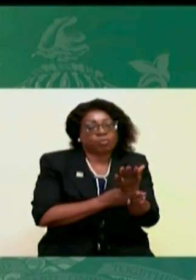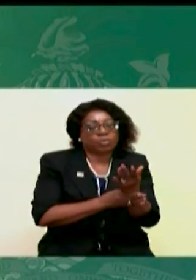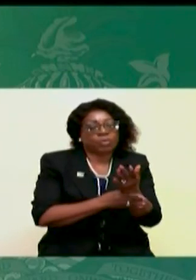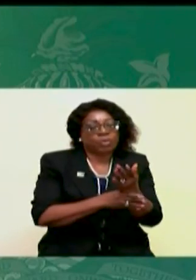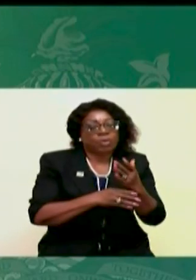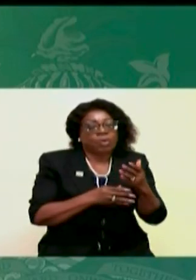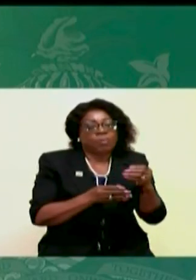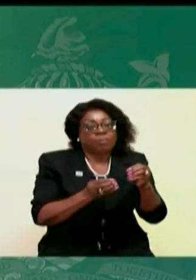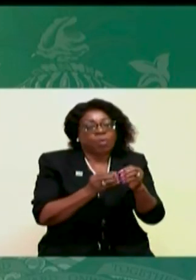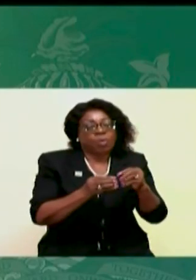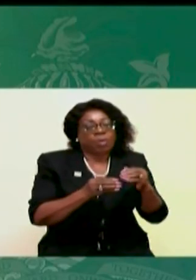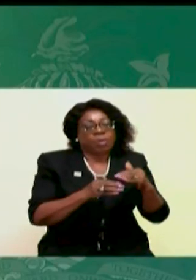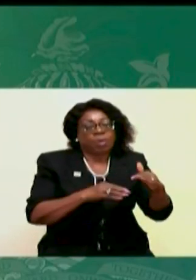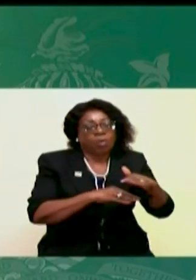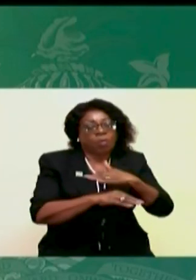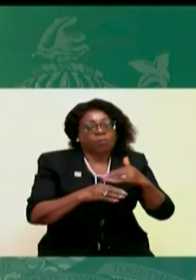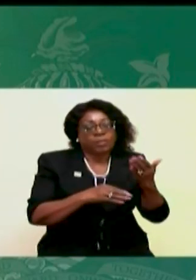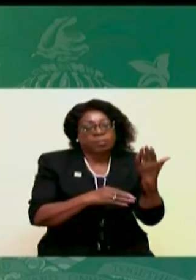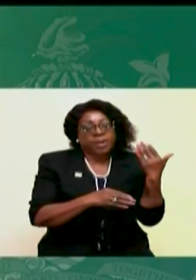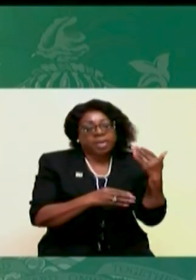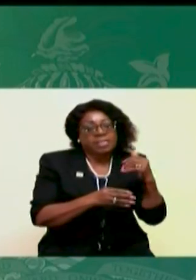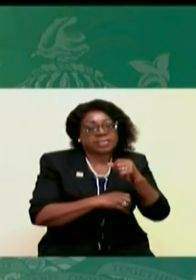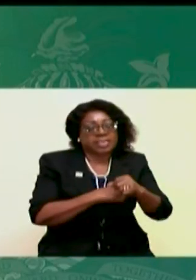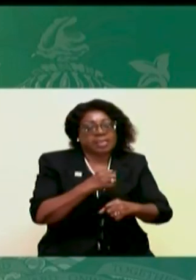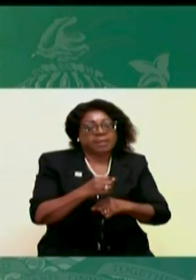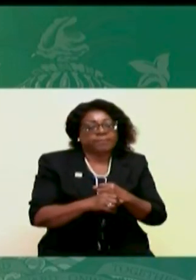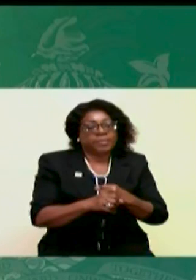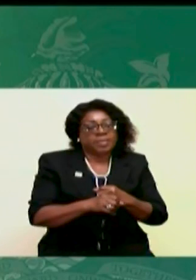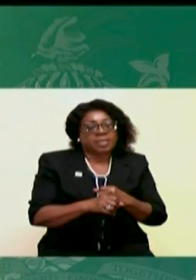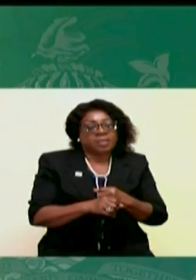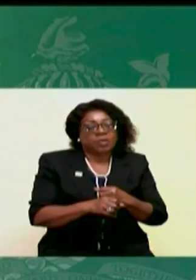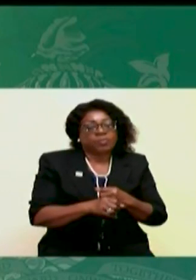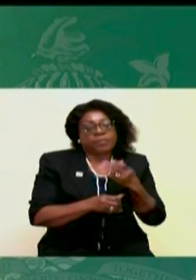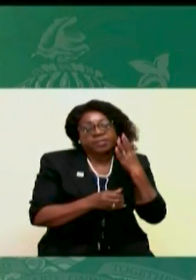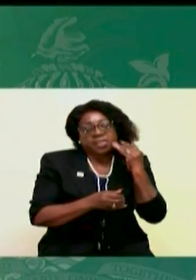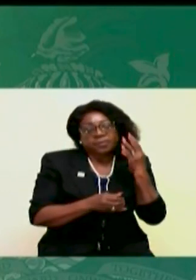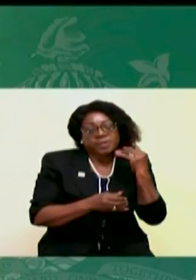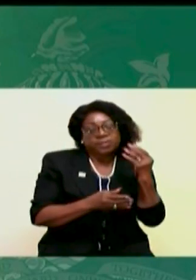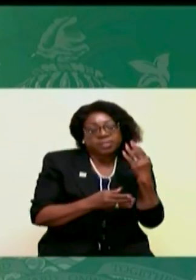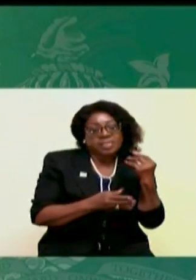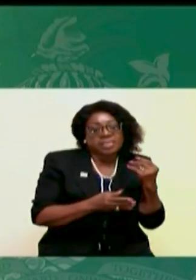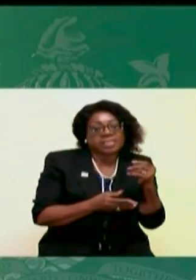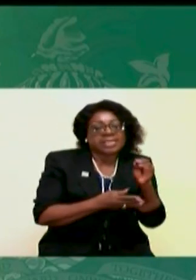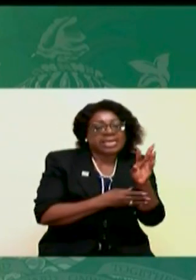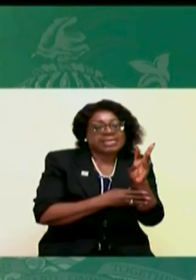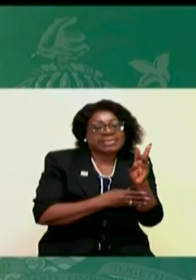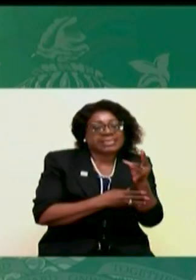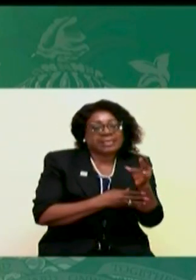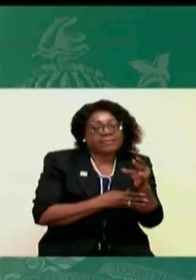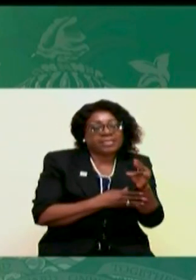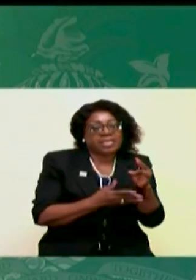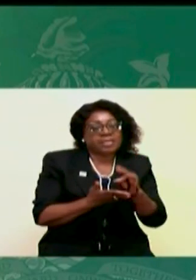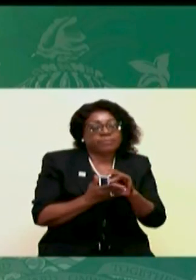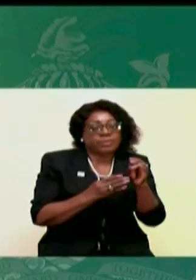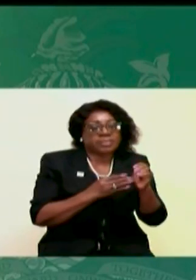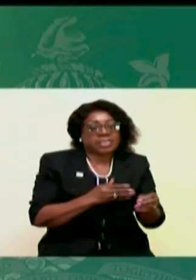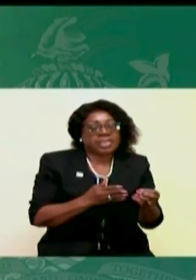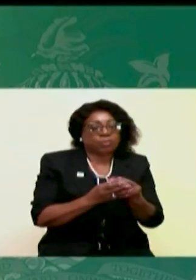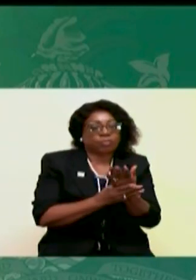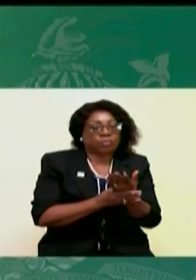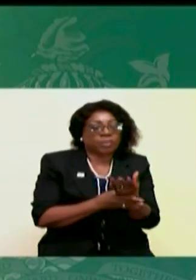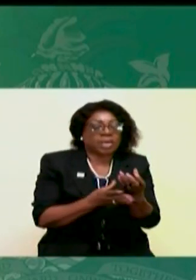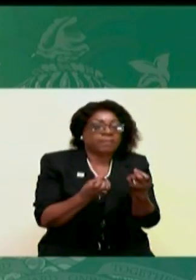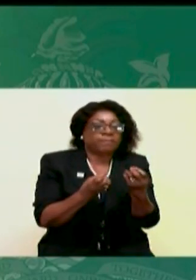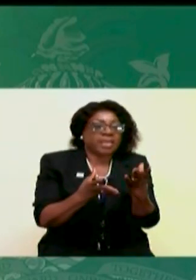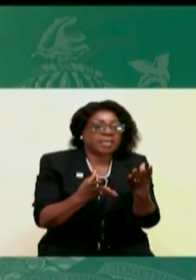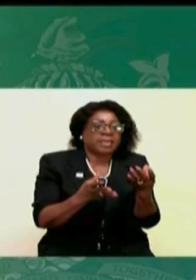previous year. New Providence experienced a 17% growth, and many of our family islands saw changes